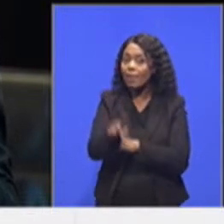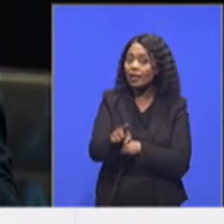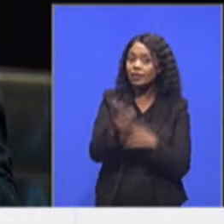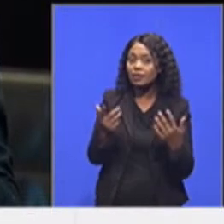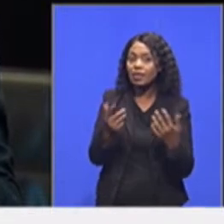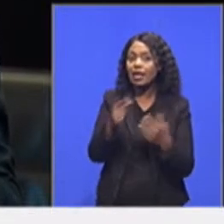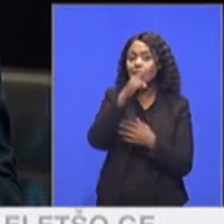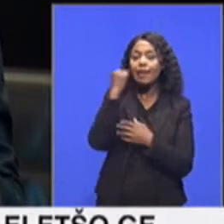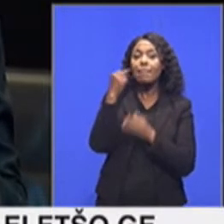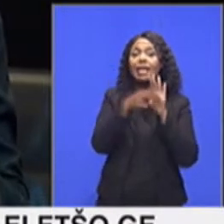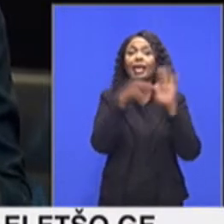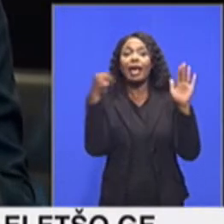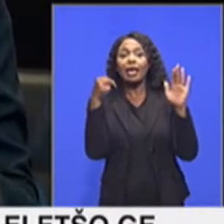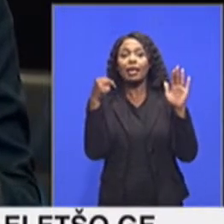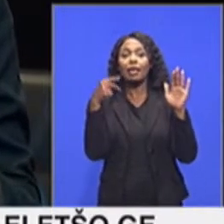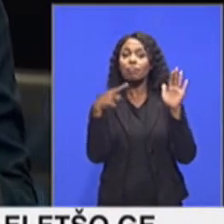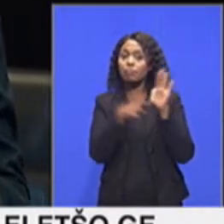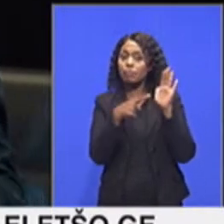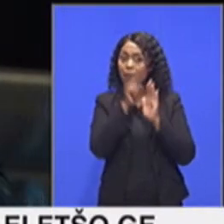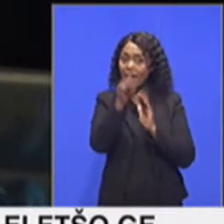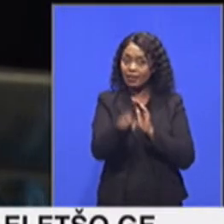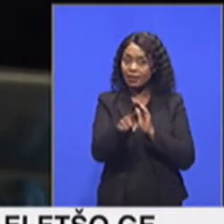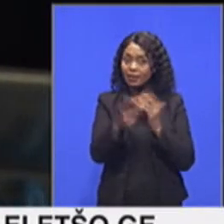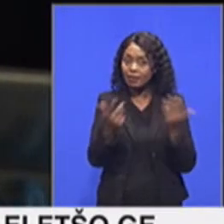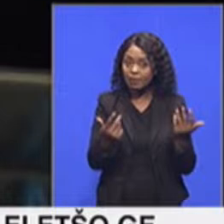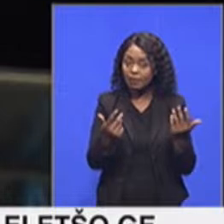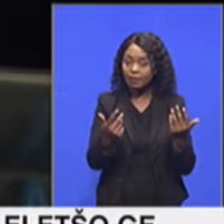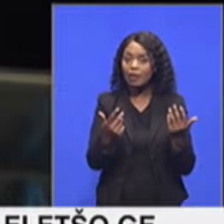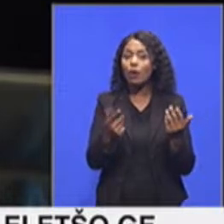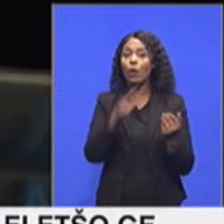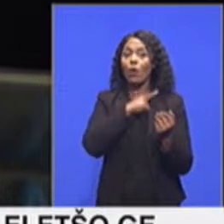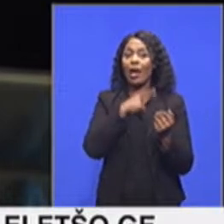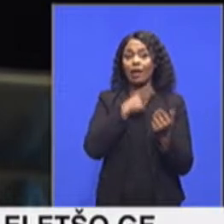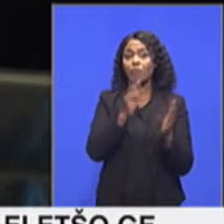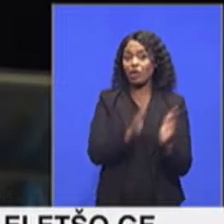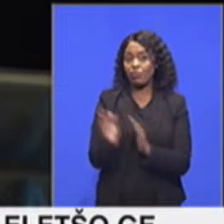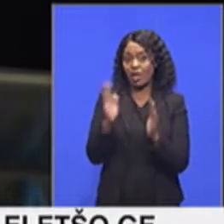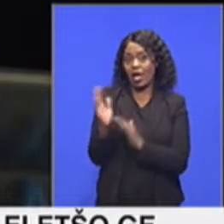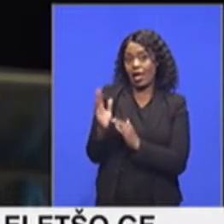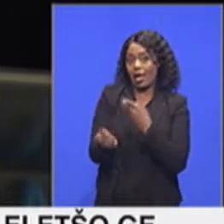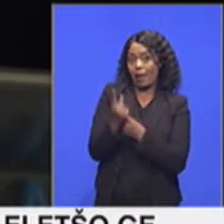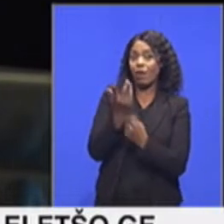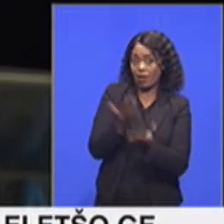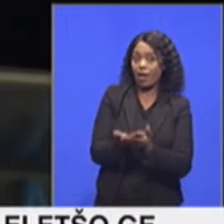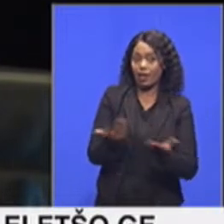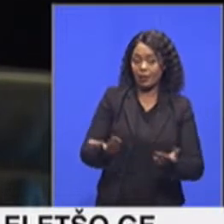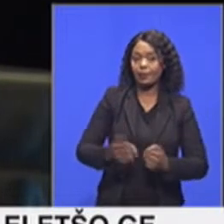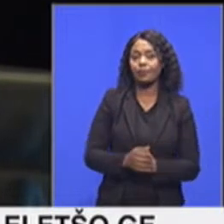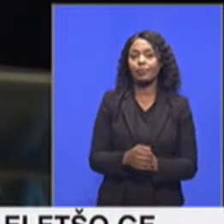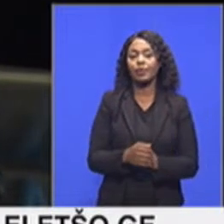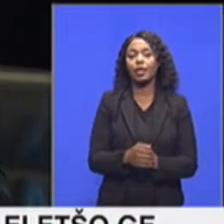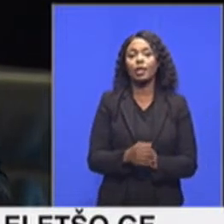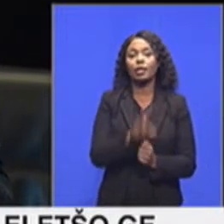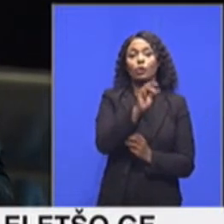listing. We should be prepared for that possibility. The 2023